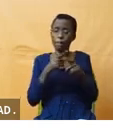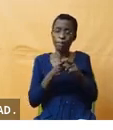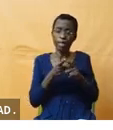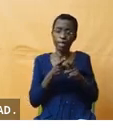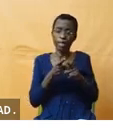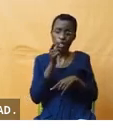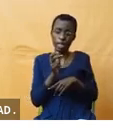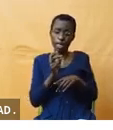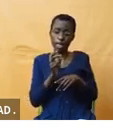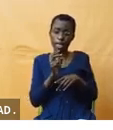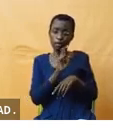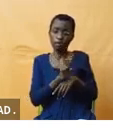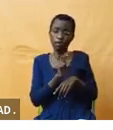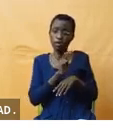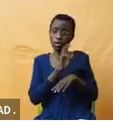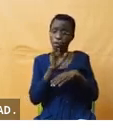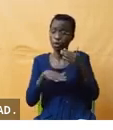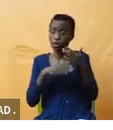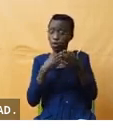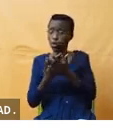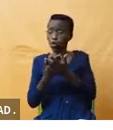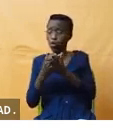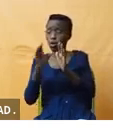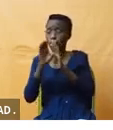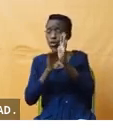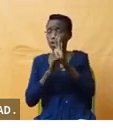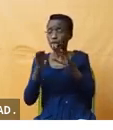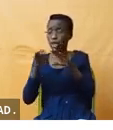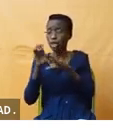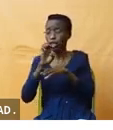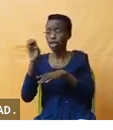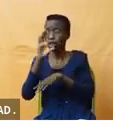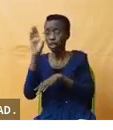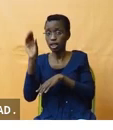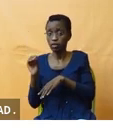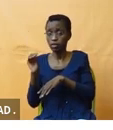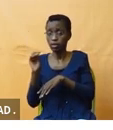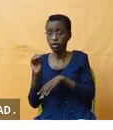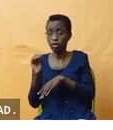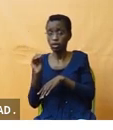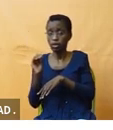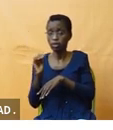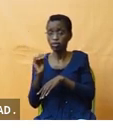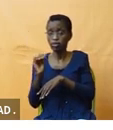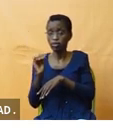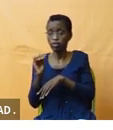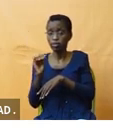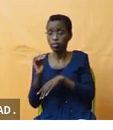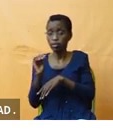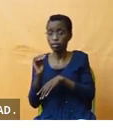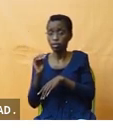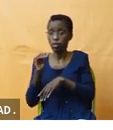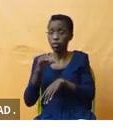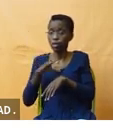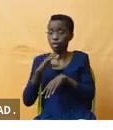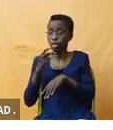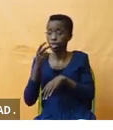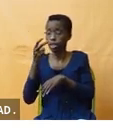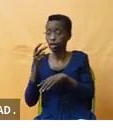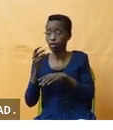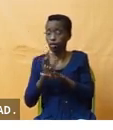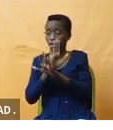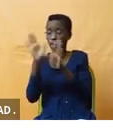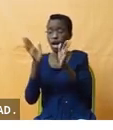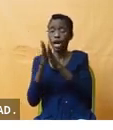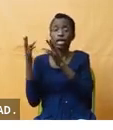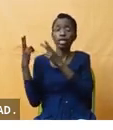pretty much each and every constitution in East Africa, within the East African partner states, provide for transparency and accountability